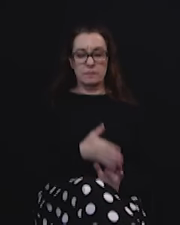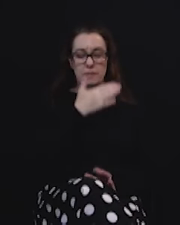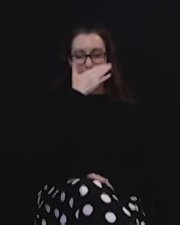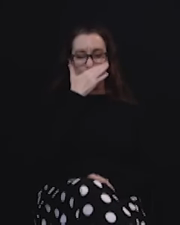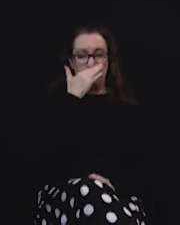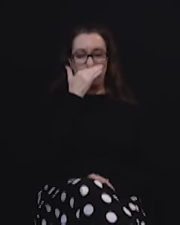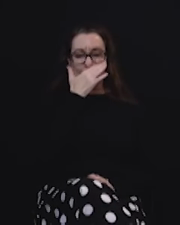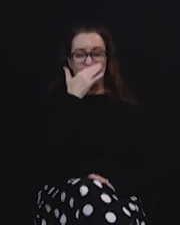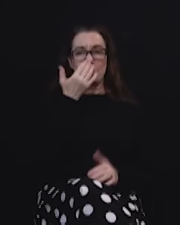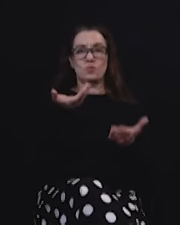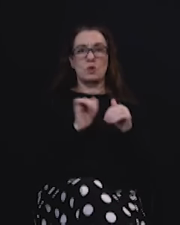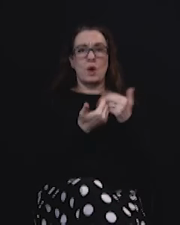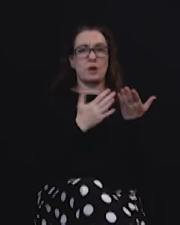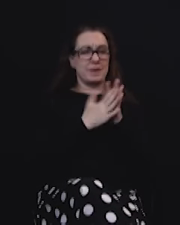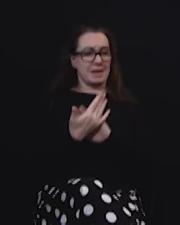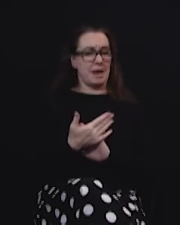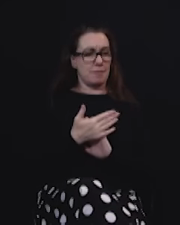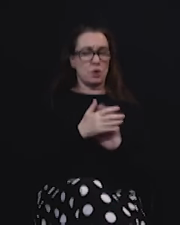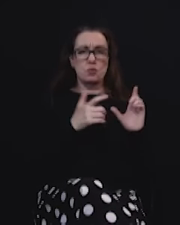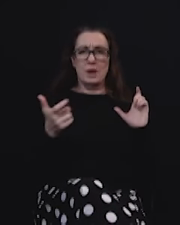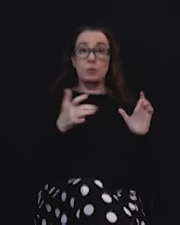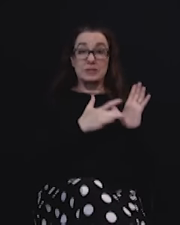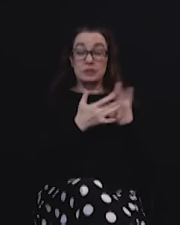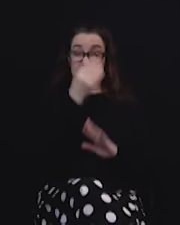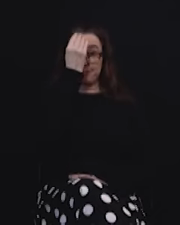So what does it take to be great in the kingdom of God? Jesus just said,